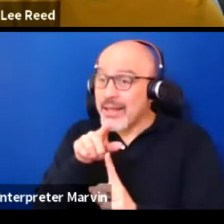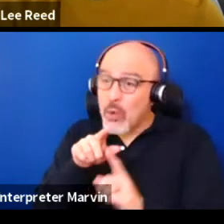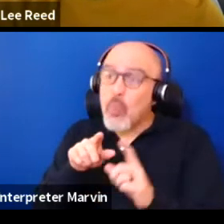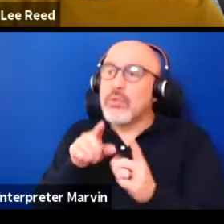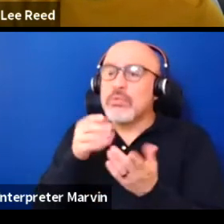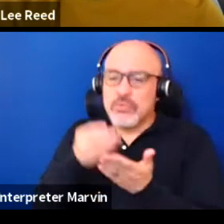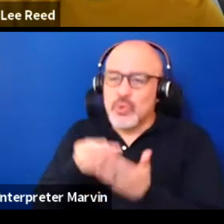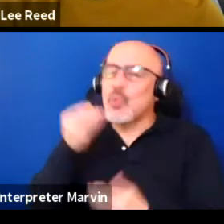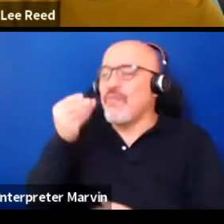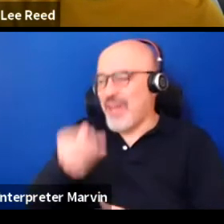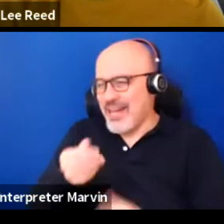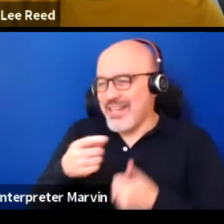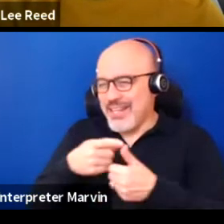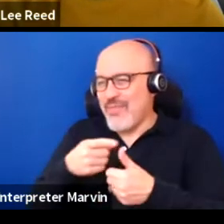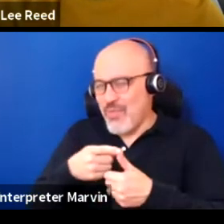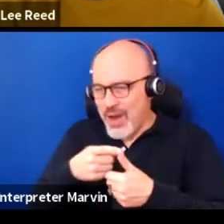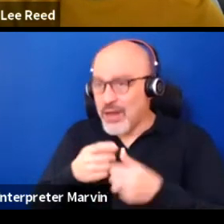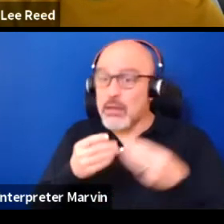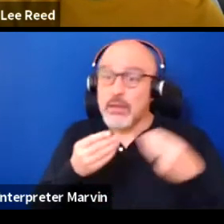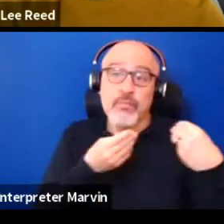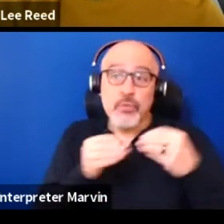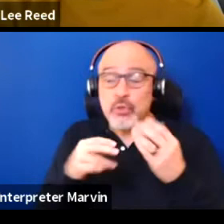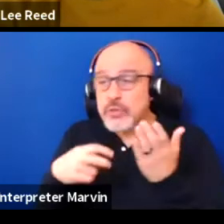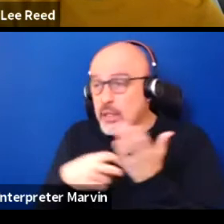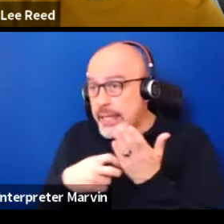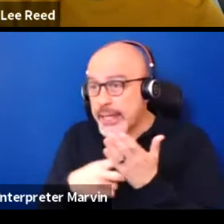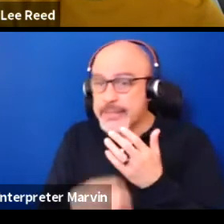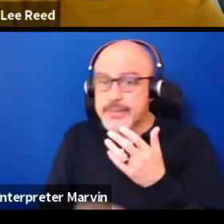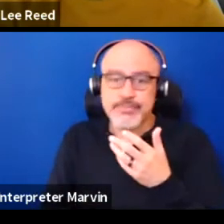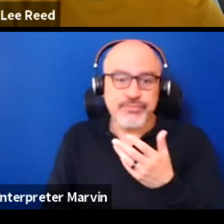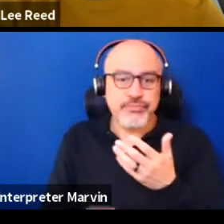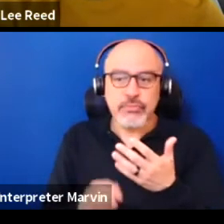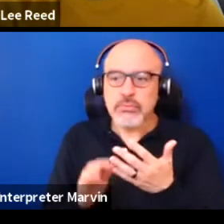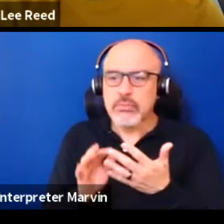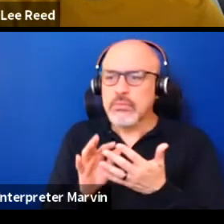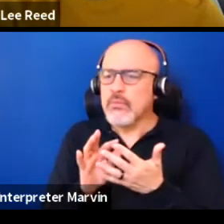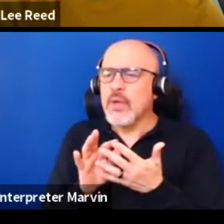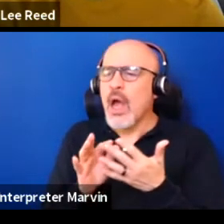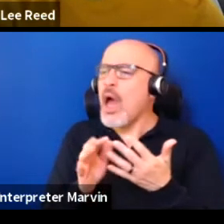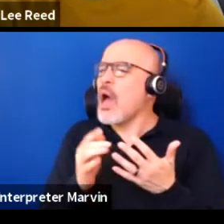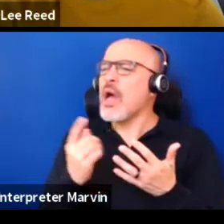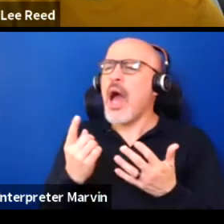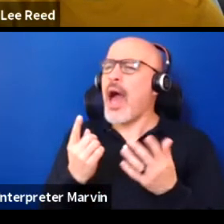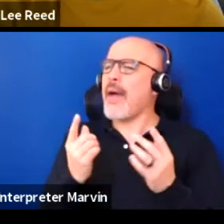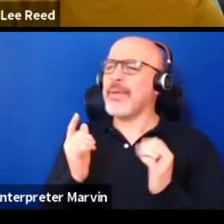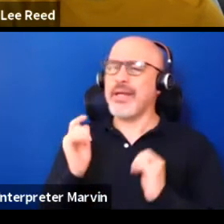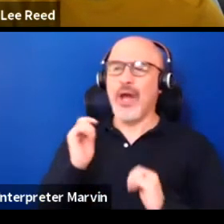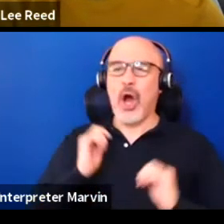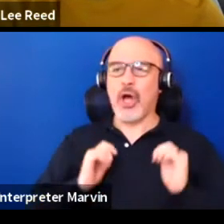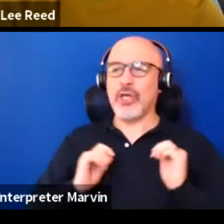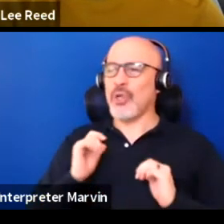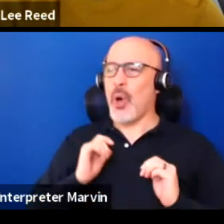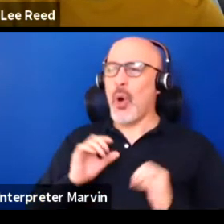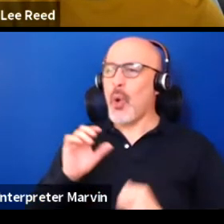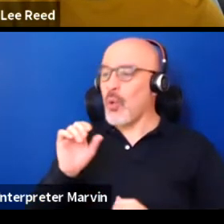funding, to selling tickets. You know, there's always going to be a show in a season that does not make